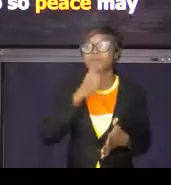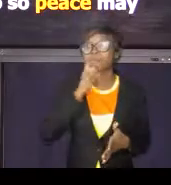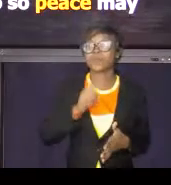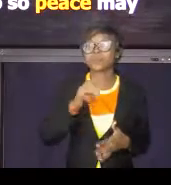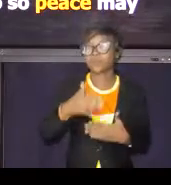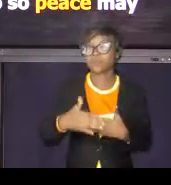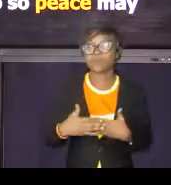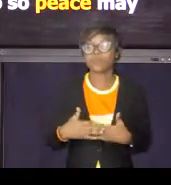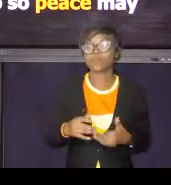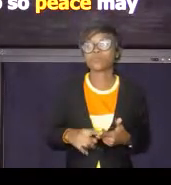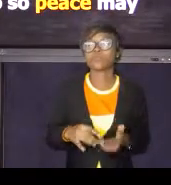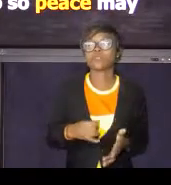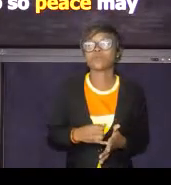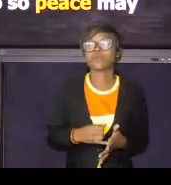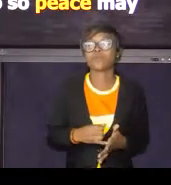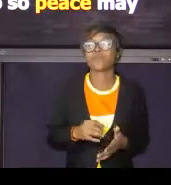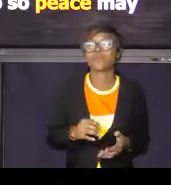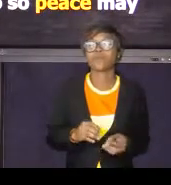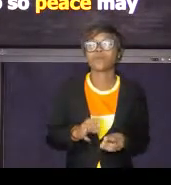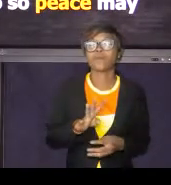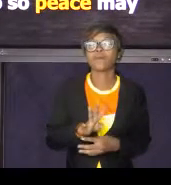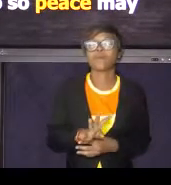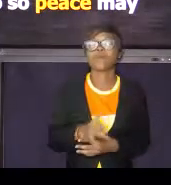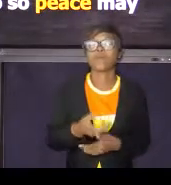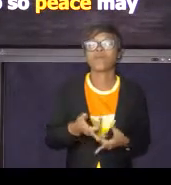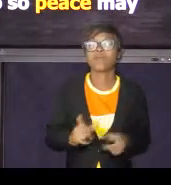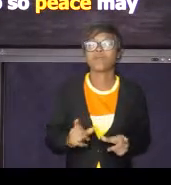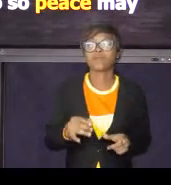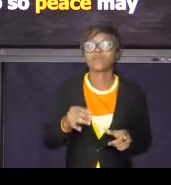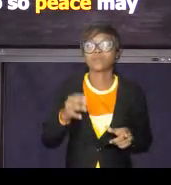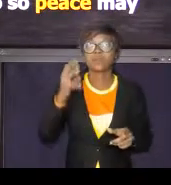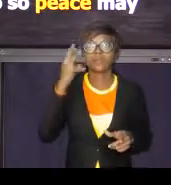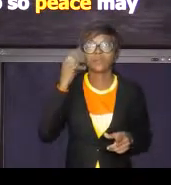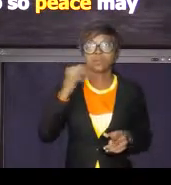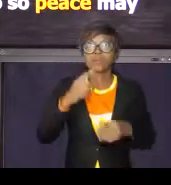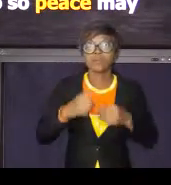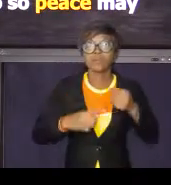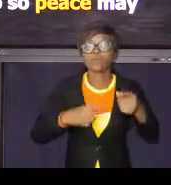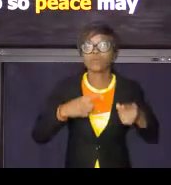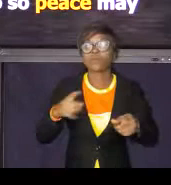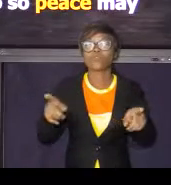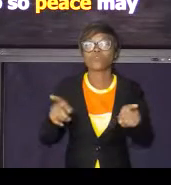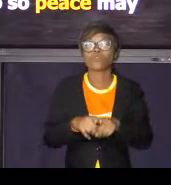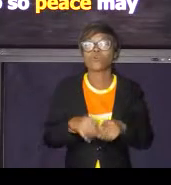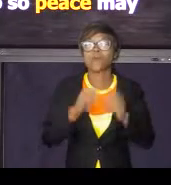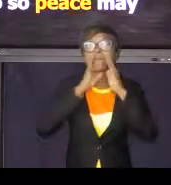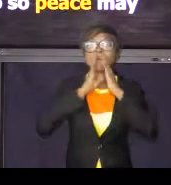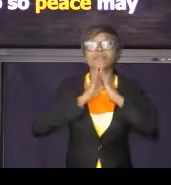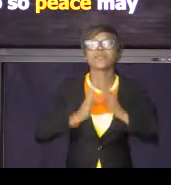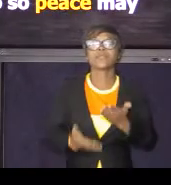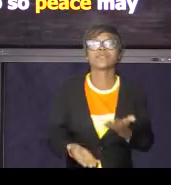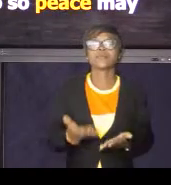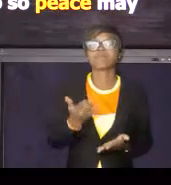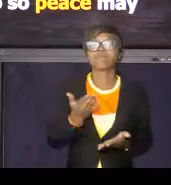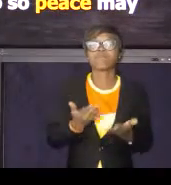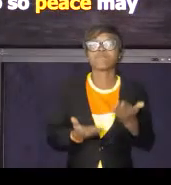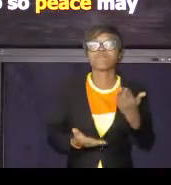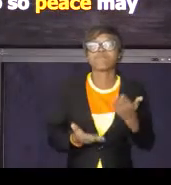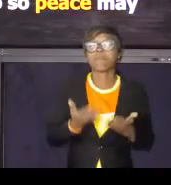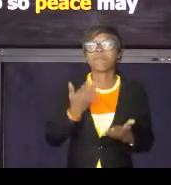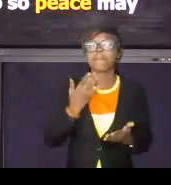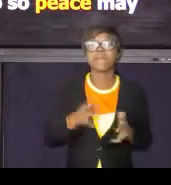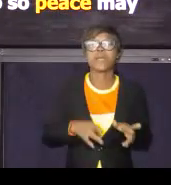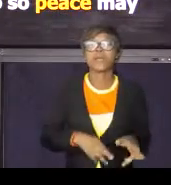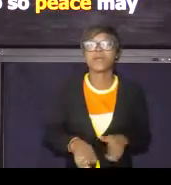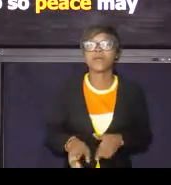to this. And lastly, let him go so peace may reign. I told